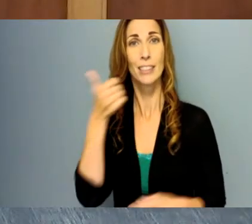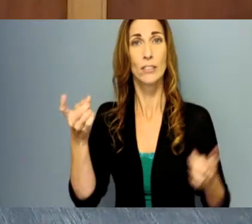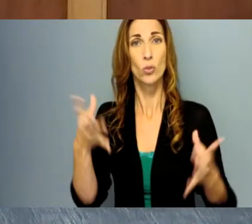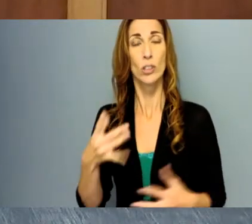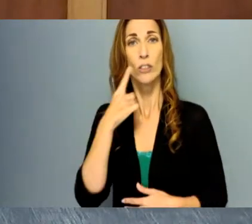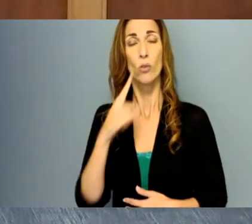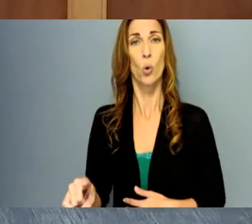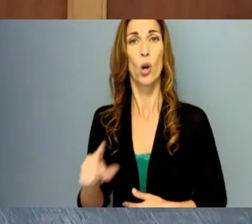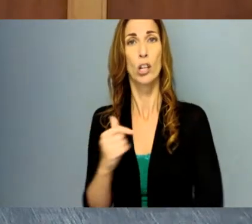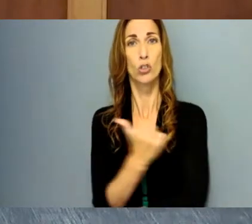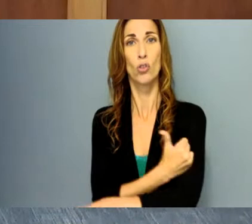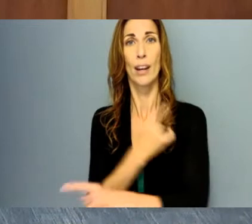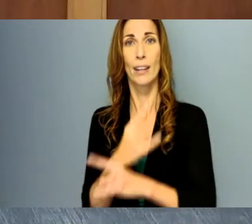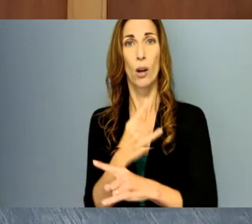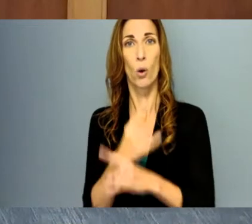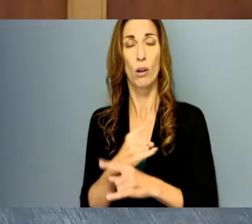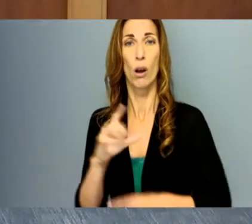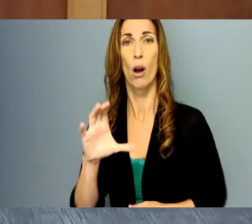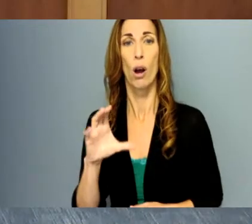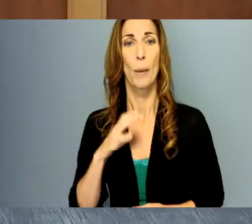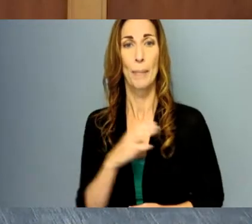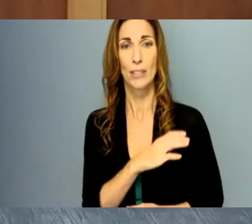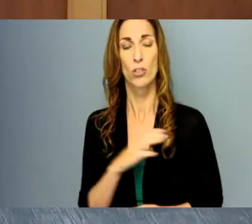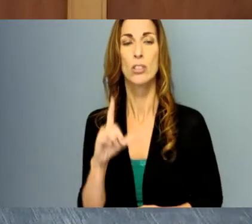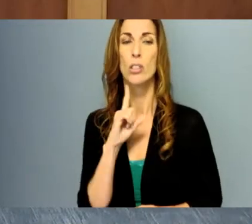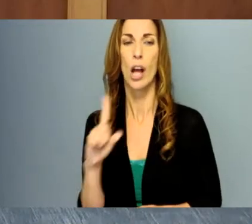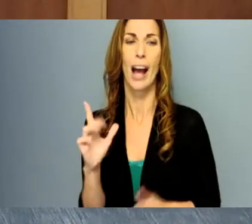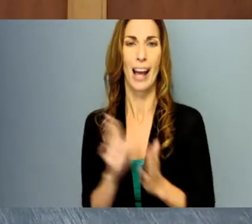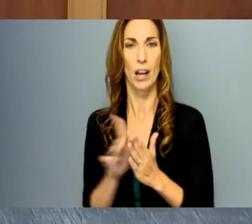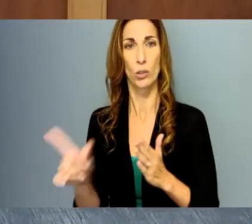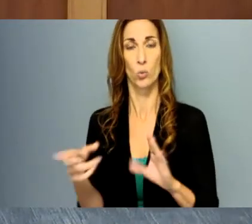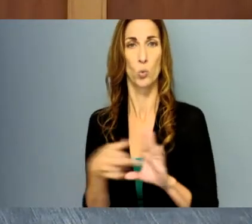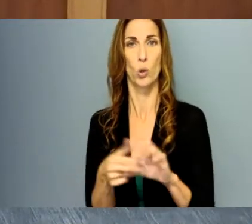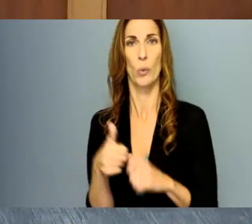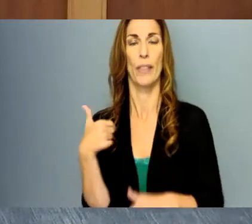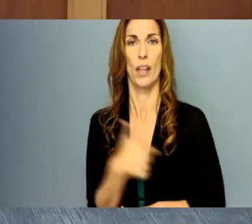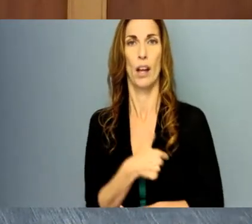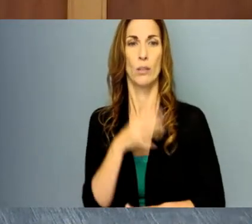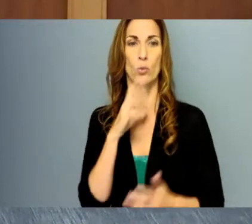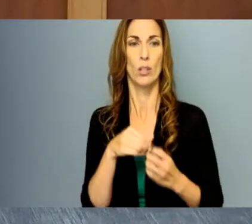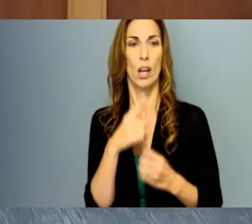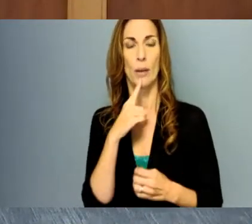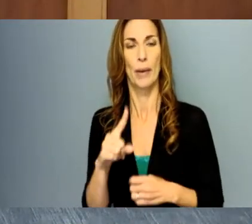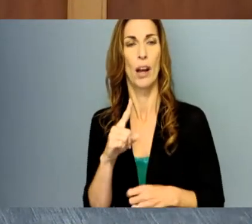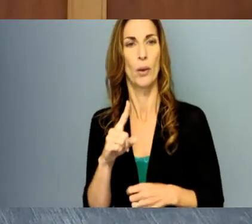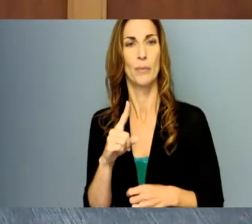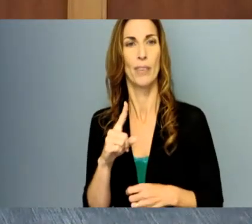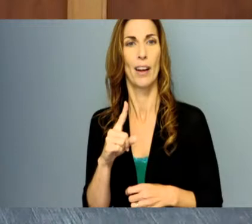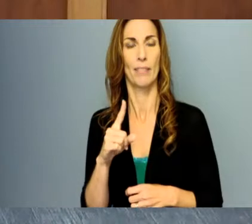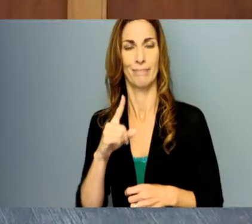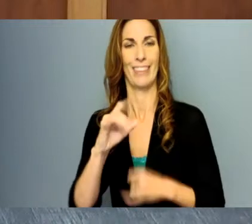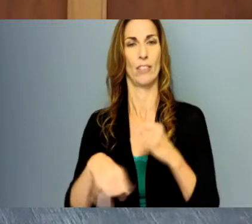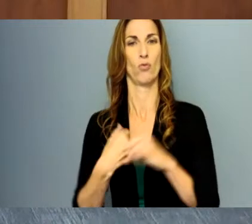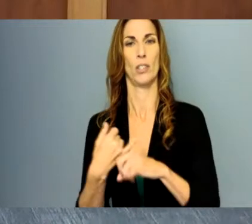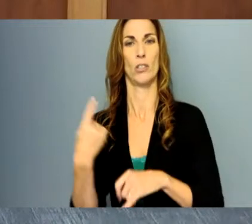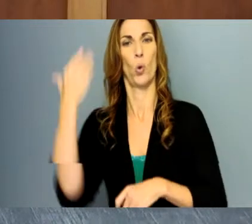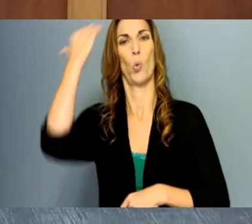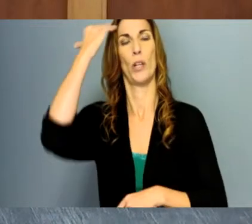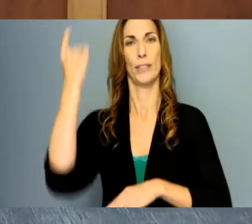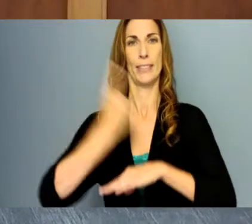Alcohol Commission, and I asked her to join us to talk about the International Overdose Awareness Day and